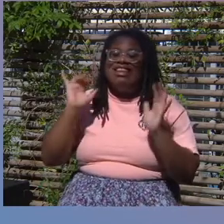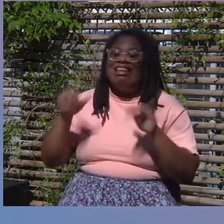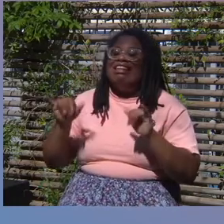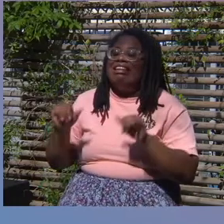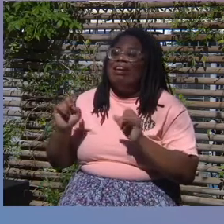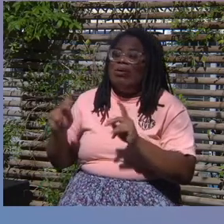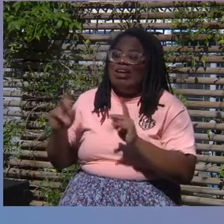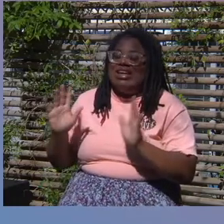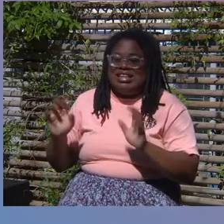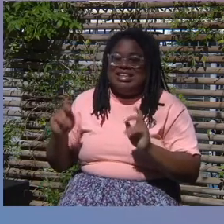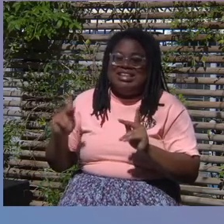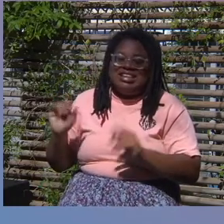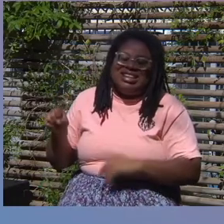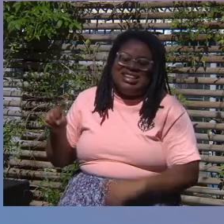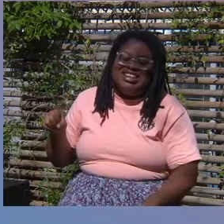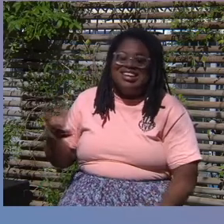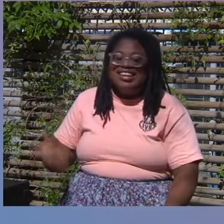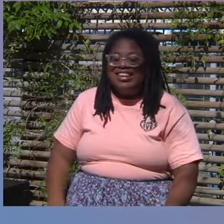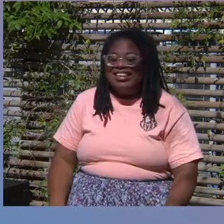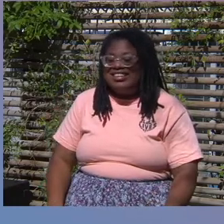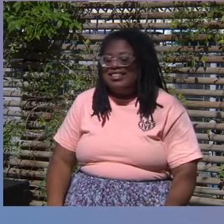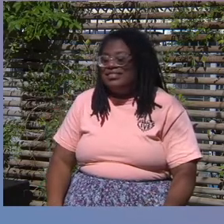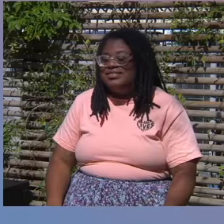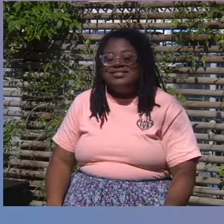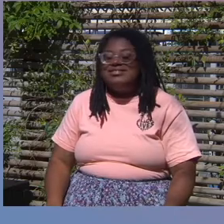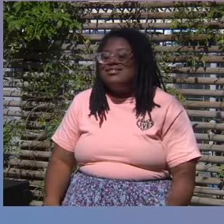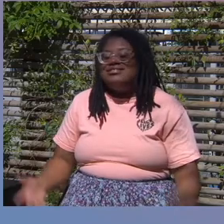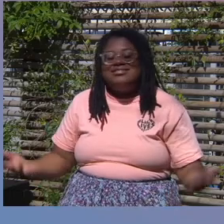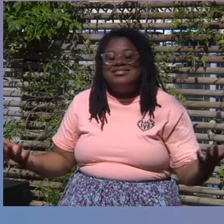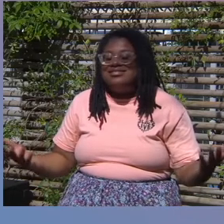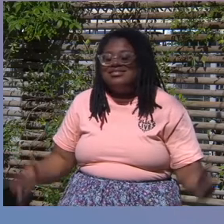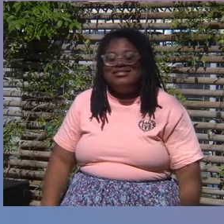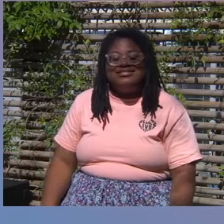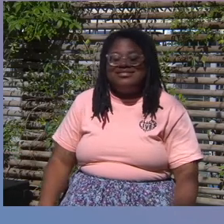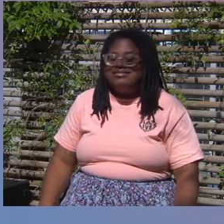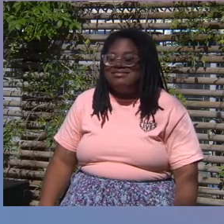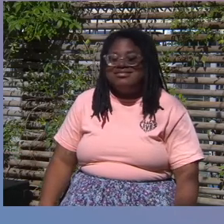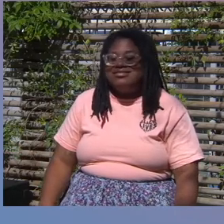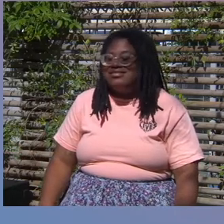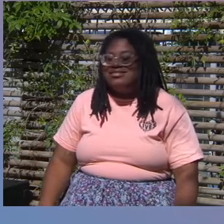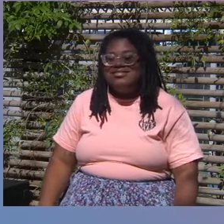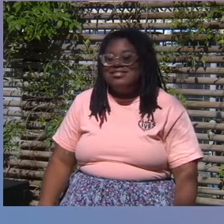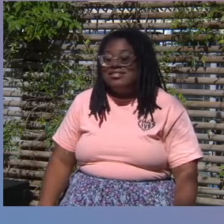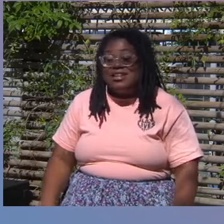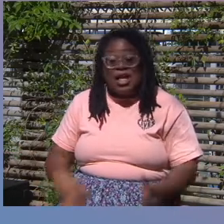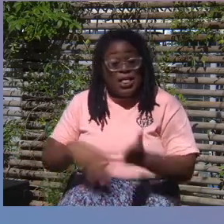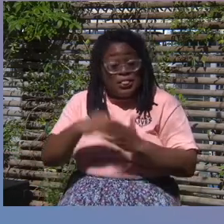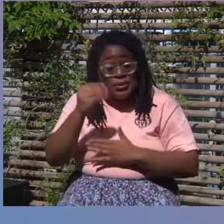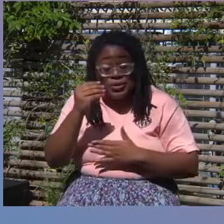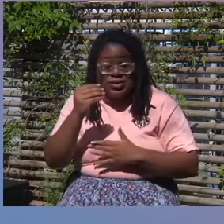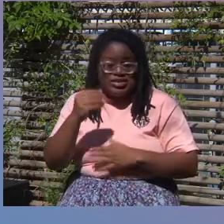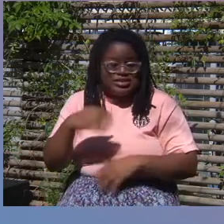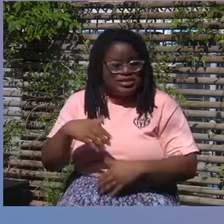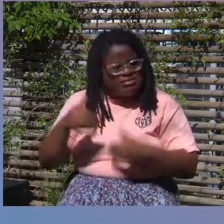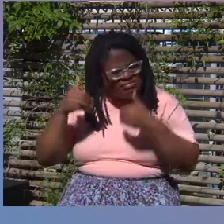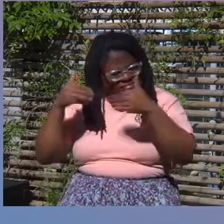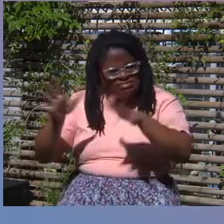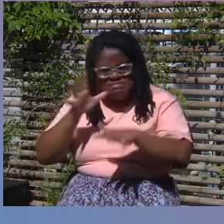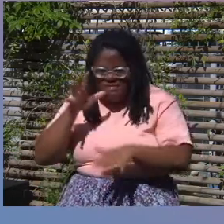That too. That likely was a part of it. As well. Likely, probably part of it. Damn it, you're learning it now. Mama, stay